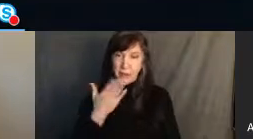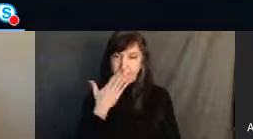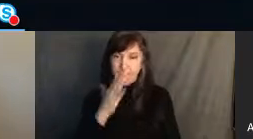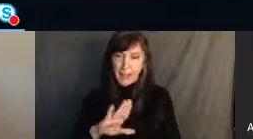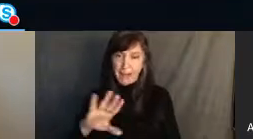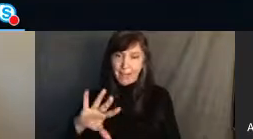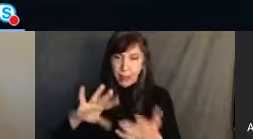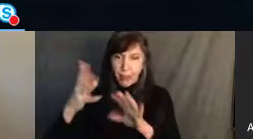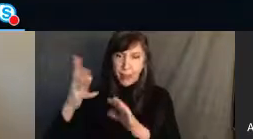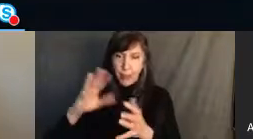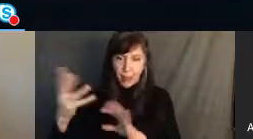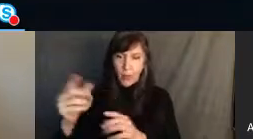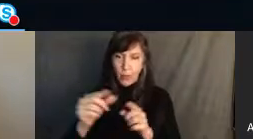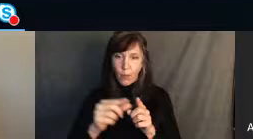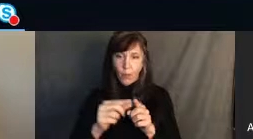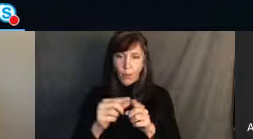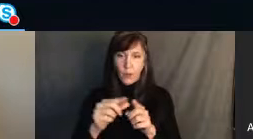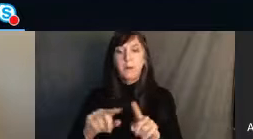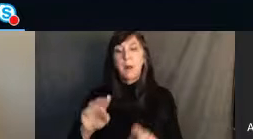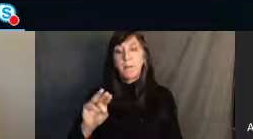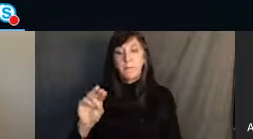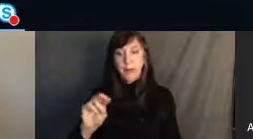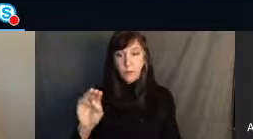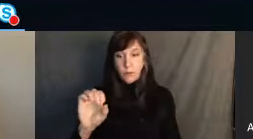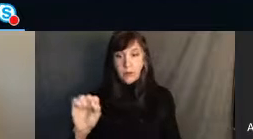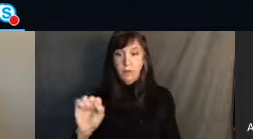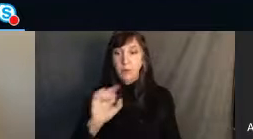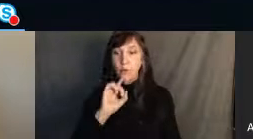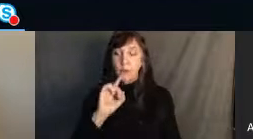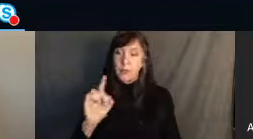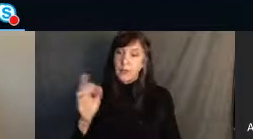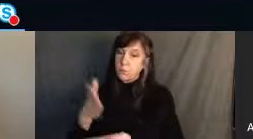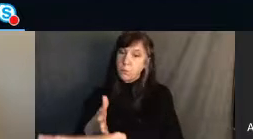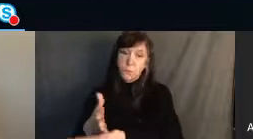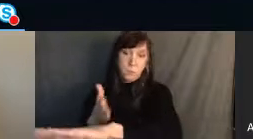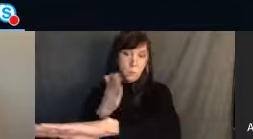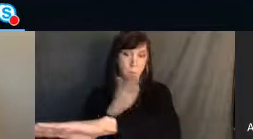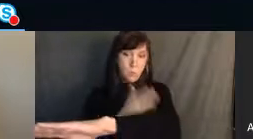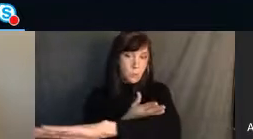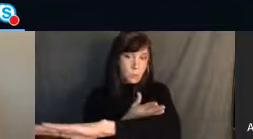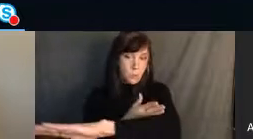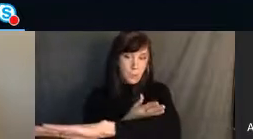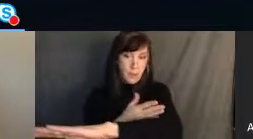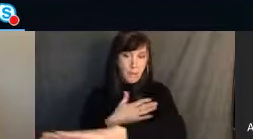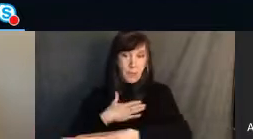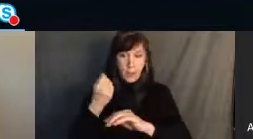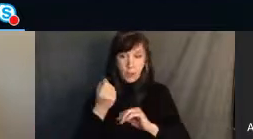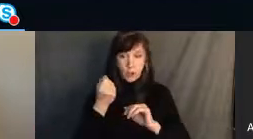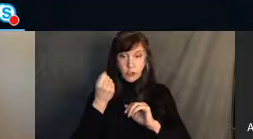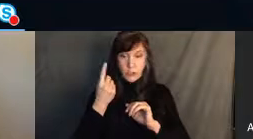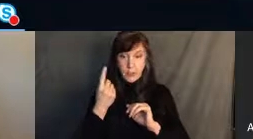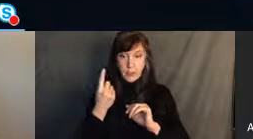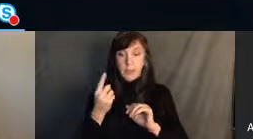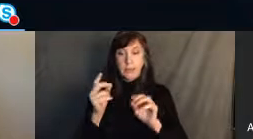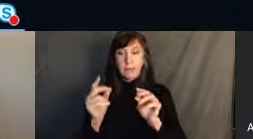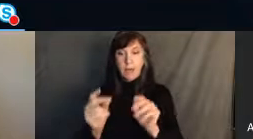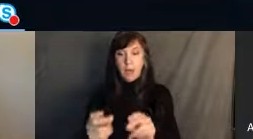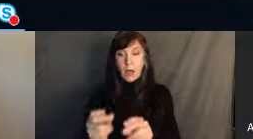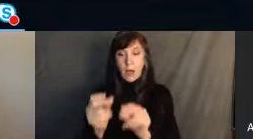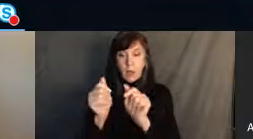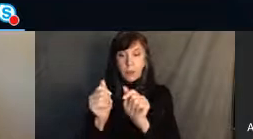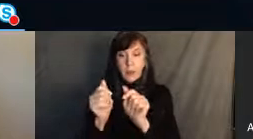but Microsoft has really stepped up their game. And as I understand, the automated captioning